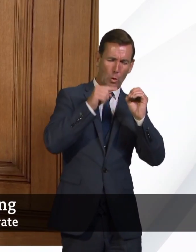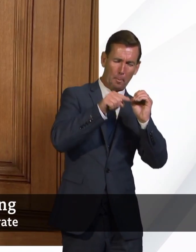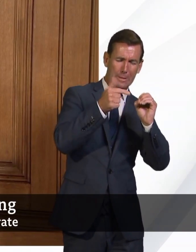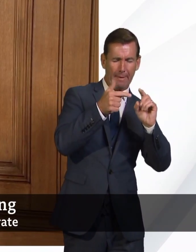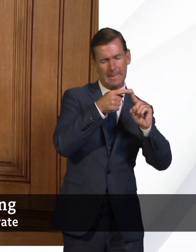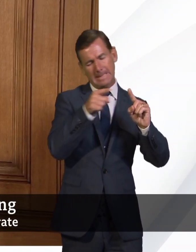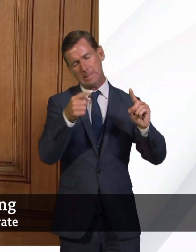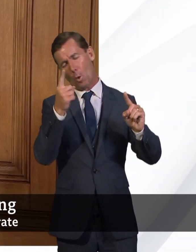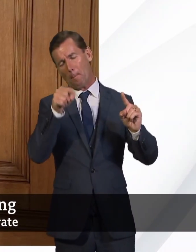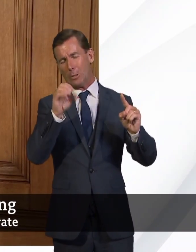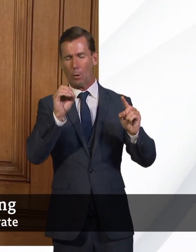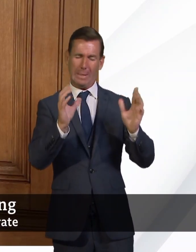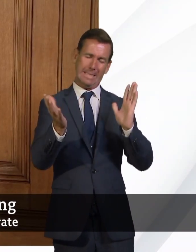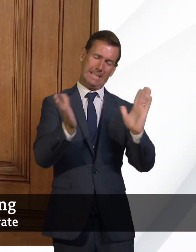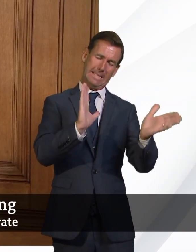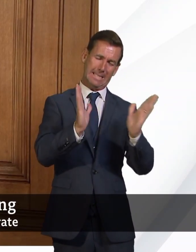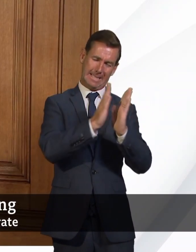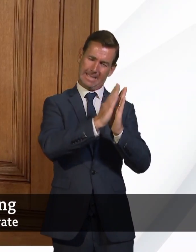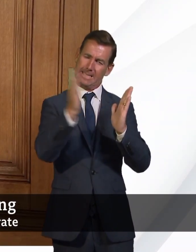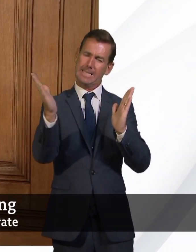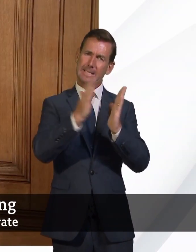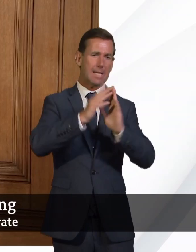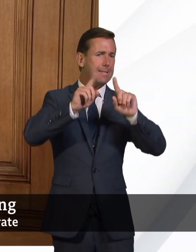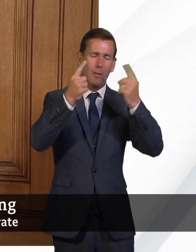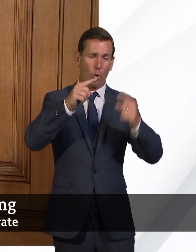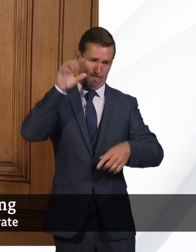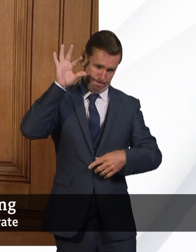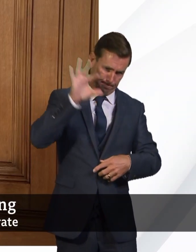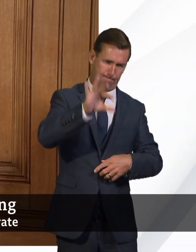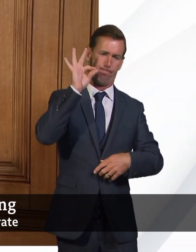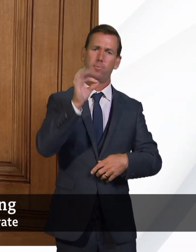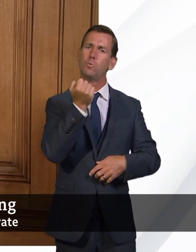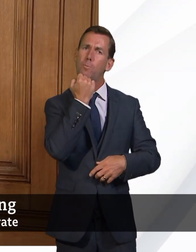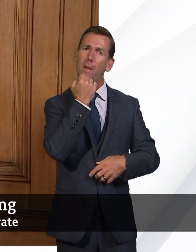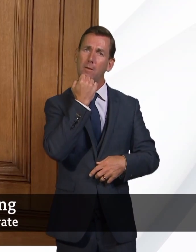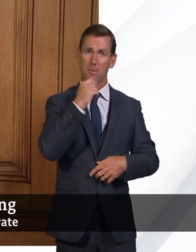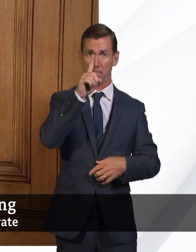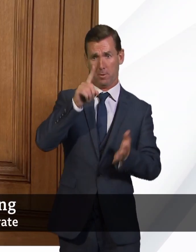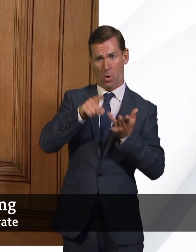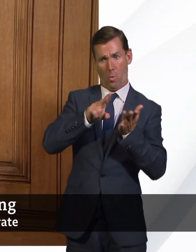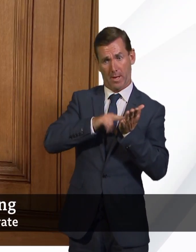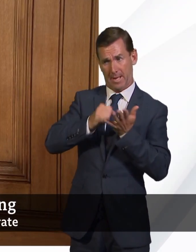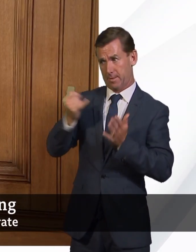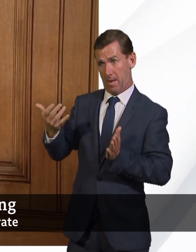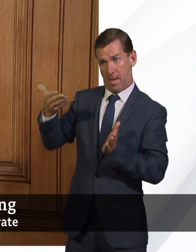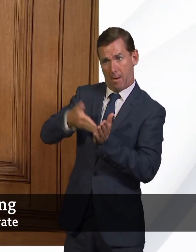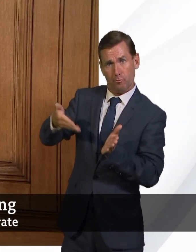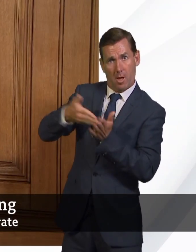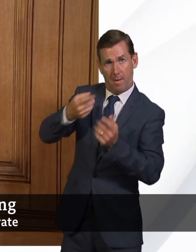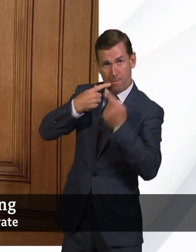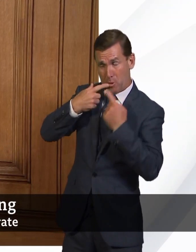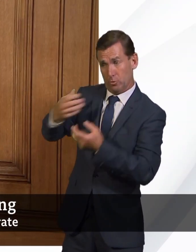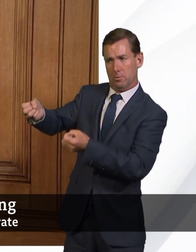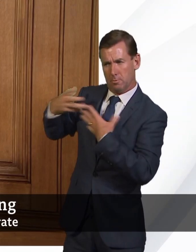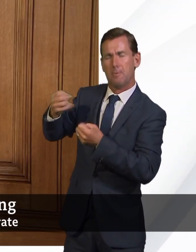confident we are in it. As the Secretary of State has said, as we go forward, the ONS survey will give us key points